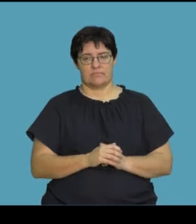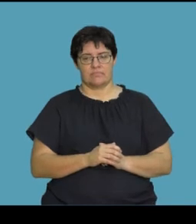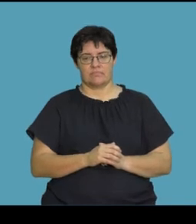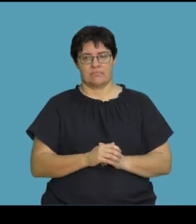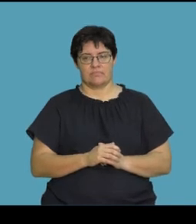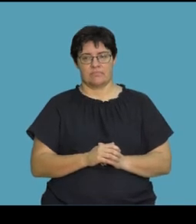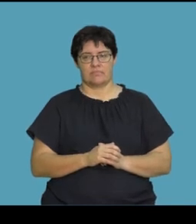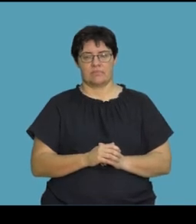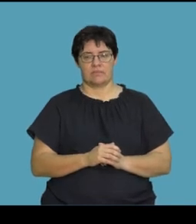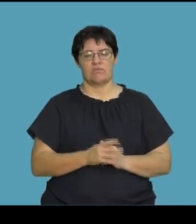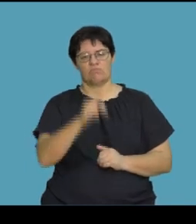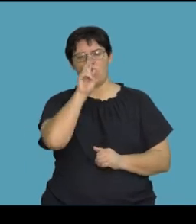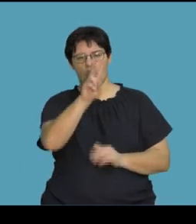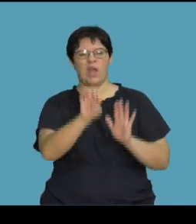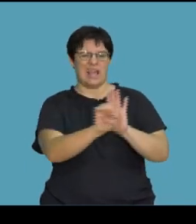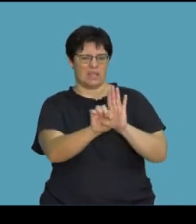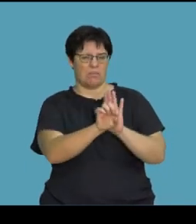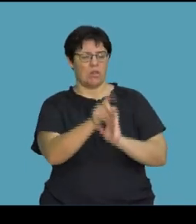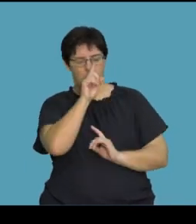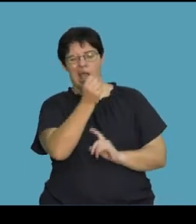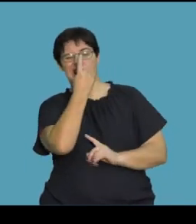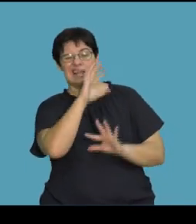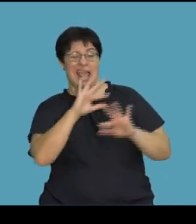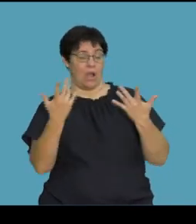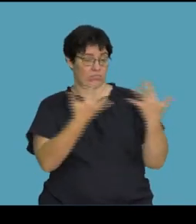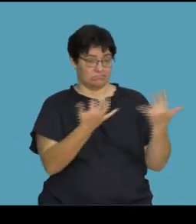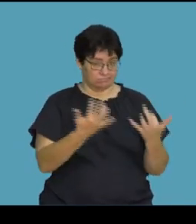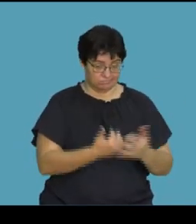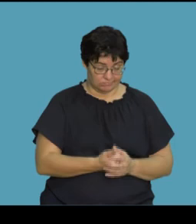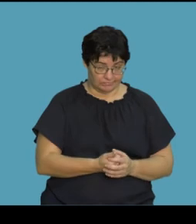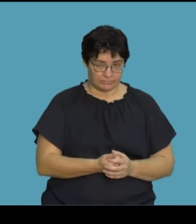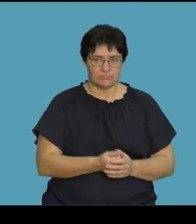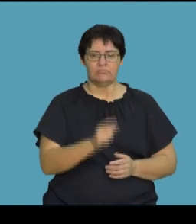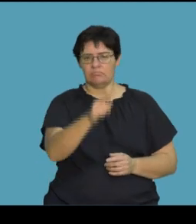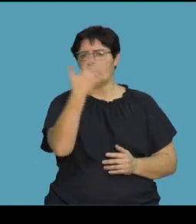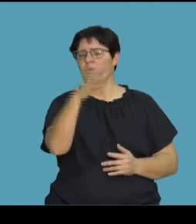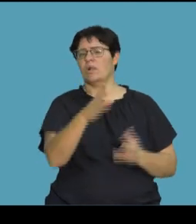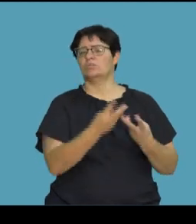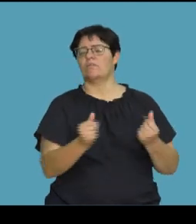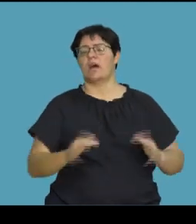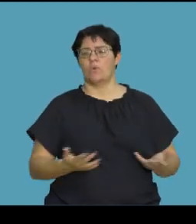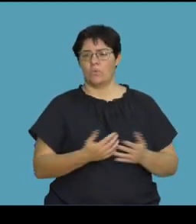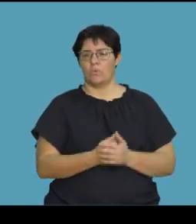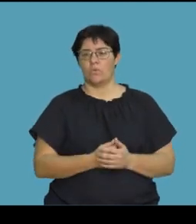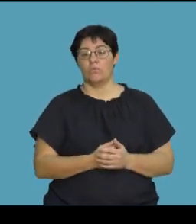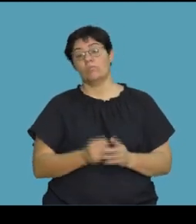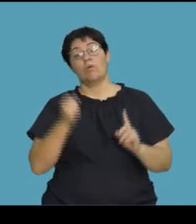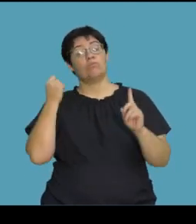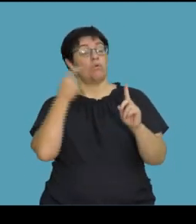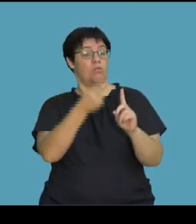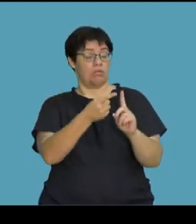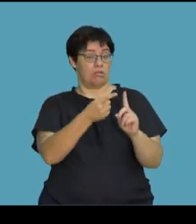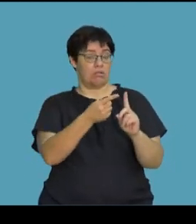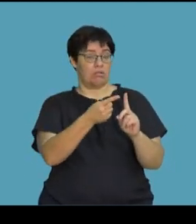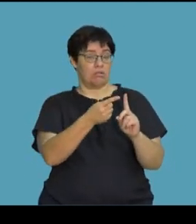some examples, guys, so that we put this into context. Here, you know, for you to solve this, the goal is to make sure